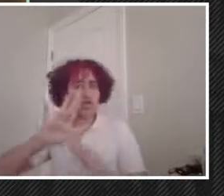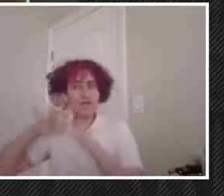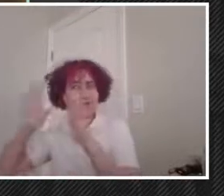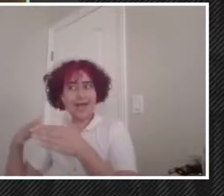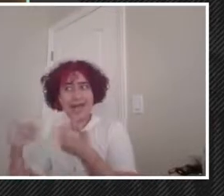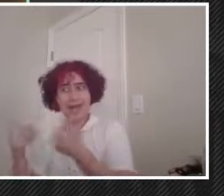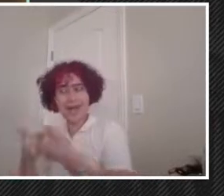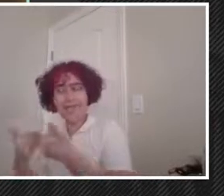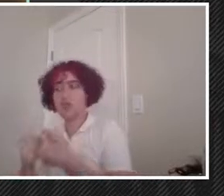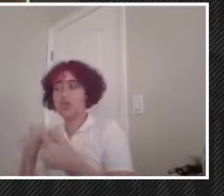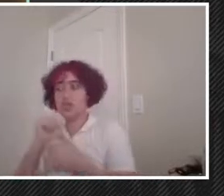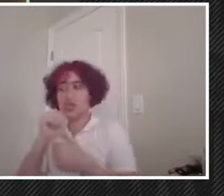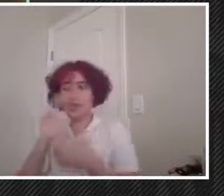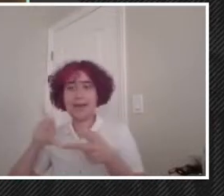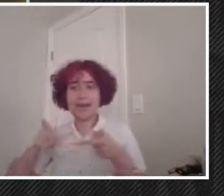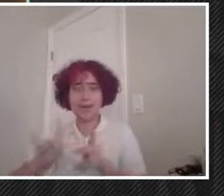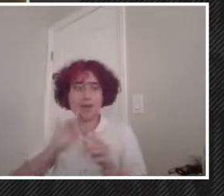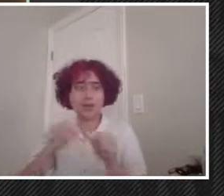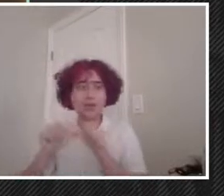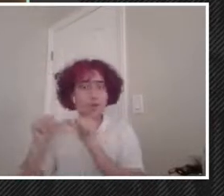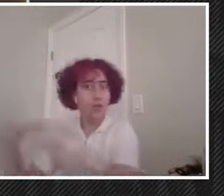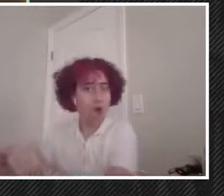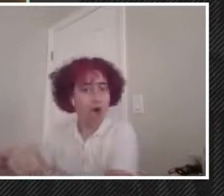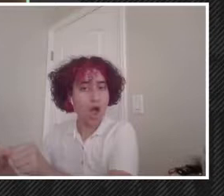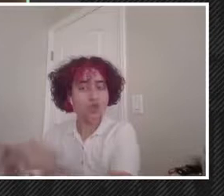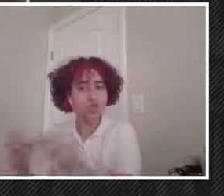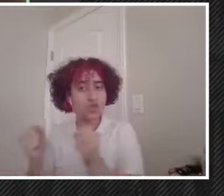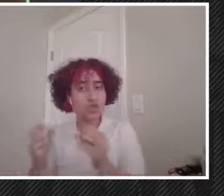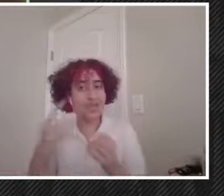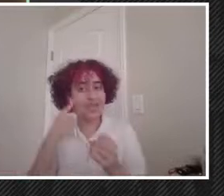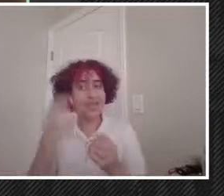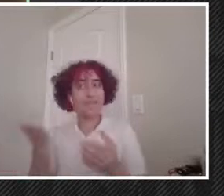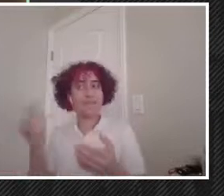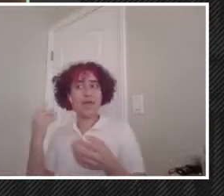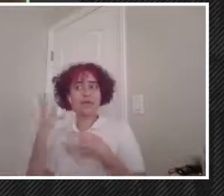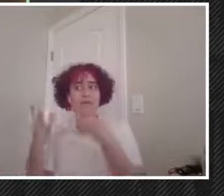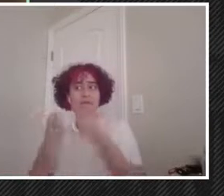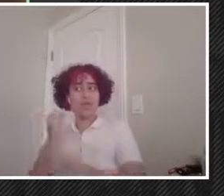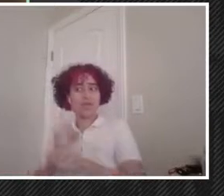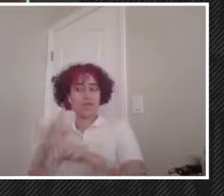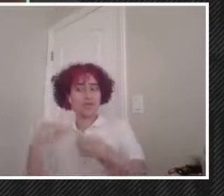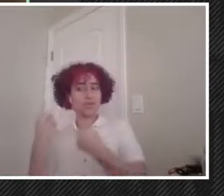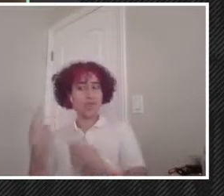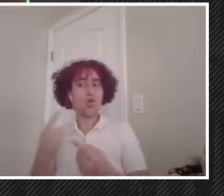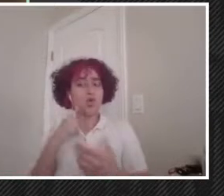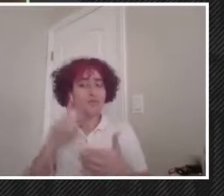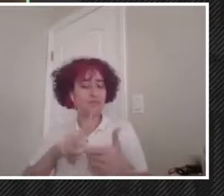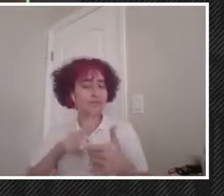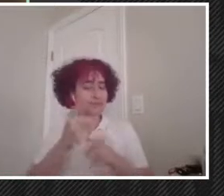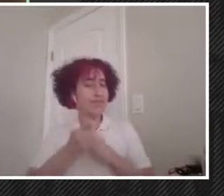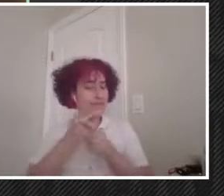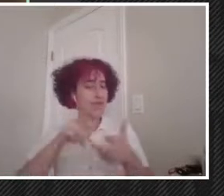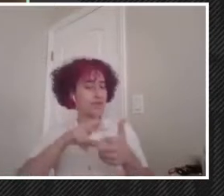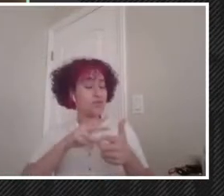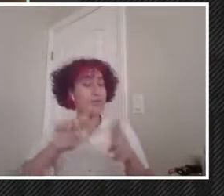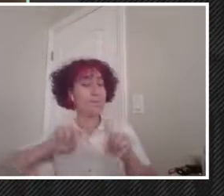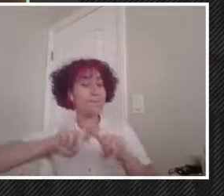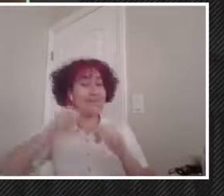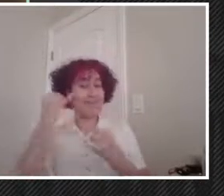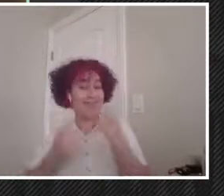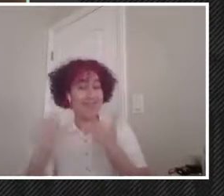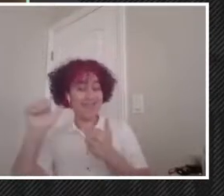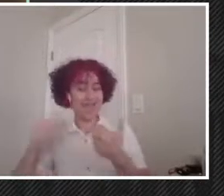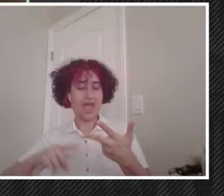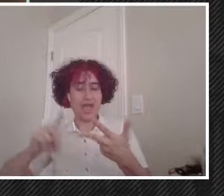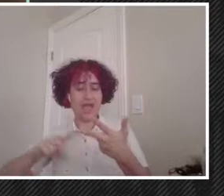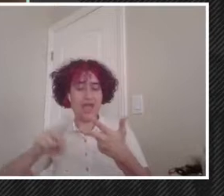on. And so I think in the past 4 years, we've taken care of the first 2 A's. But the last A, the active part, I think is what